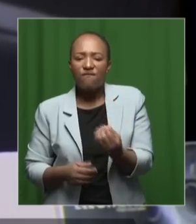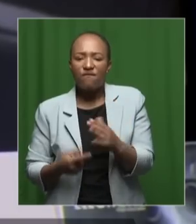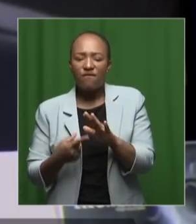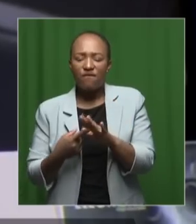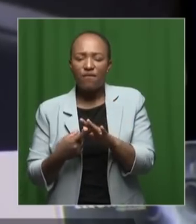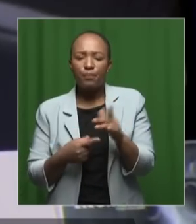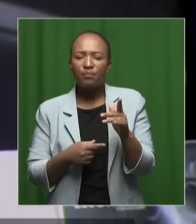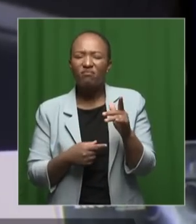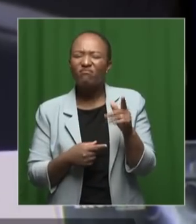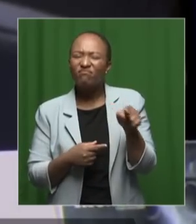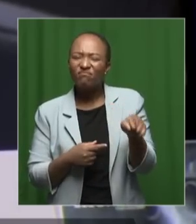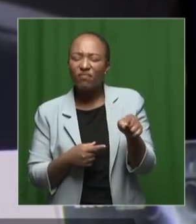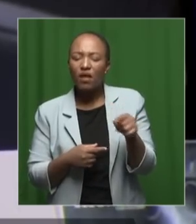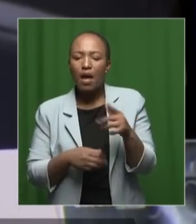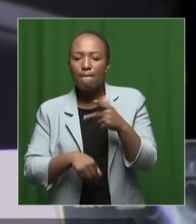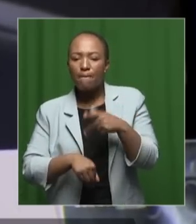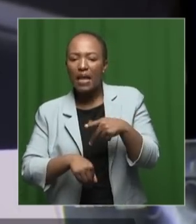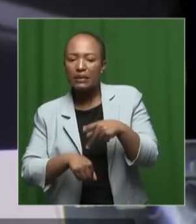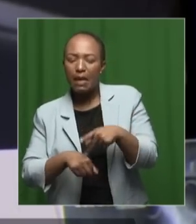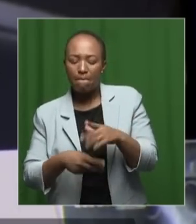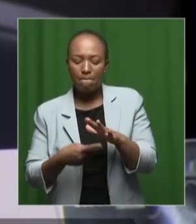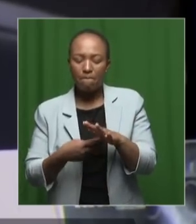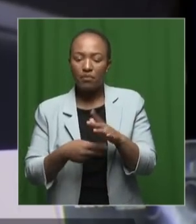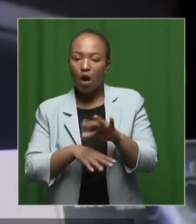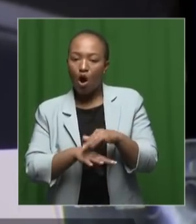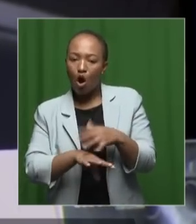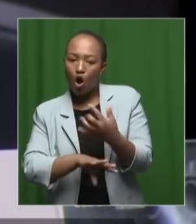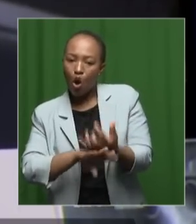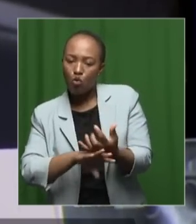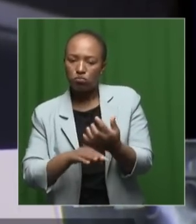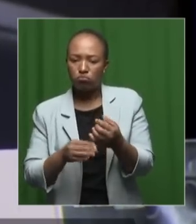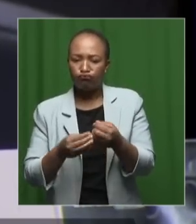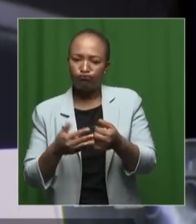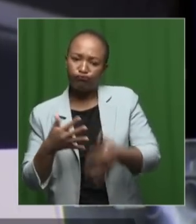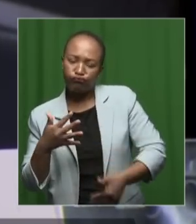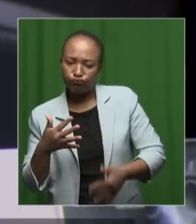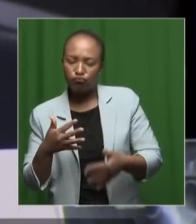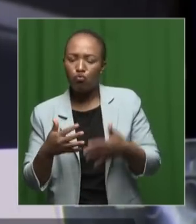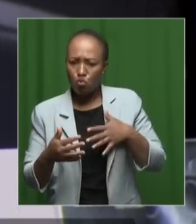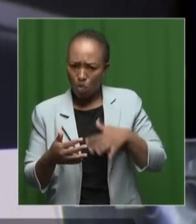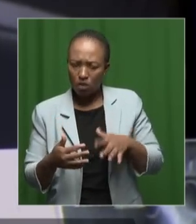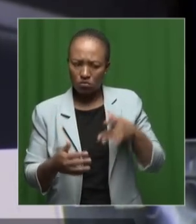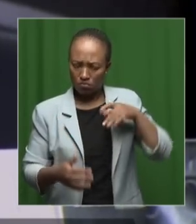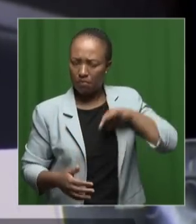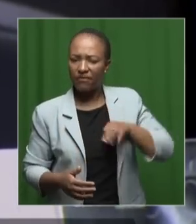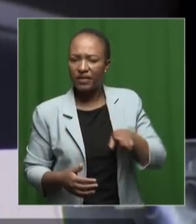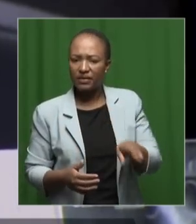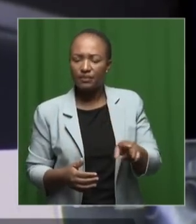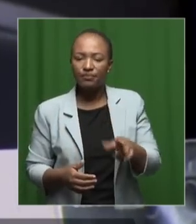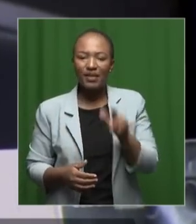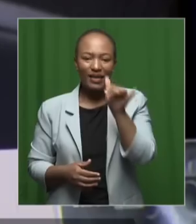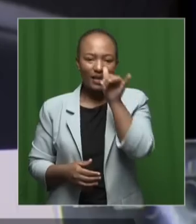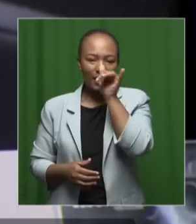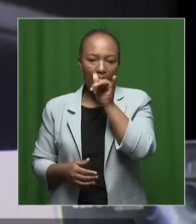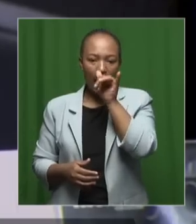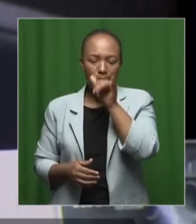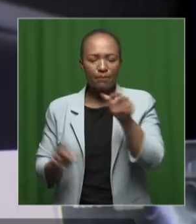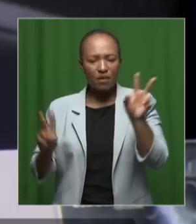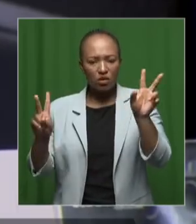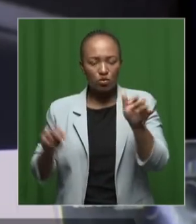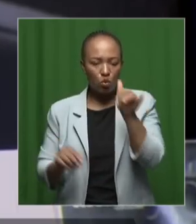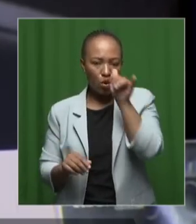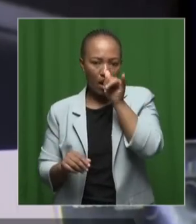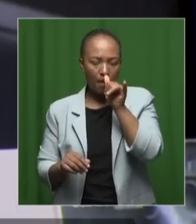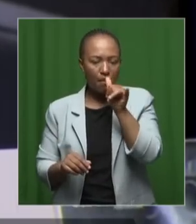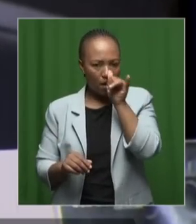that there's agro-processing that's going to create jobs. The issue of crime. Crime is crime. You must not, when you deal with crime,